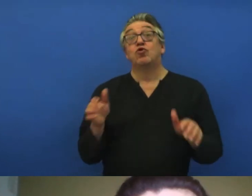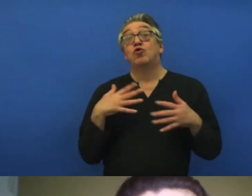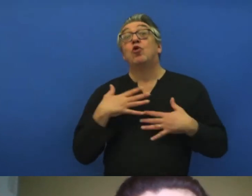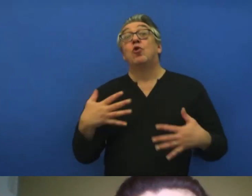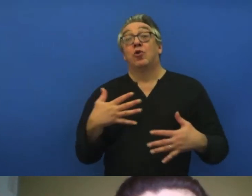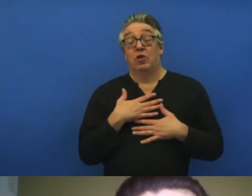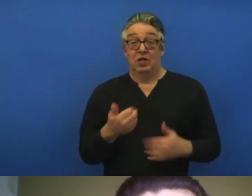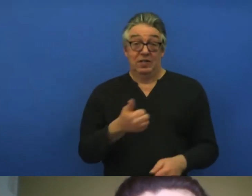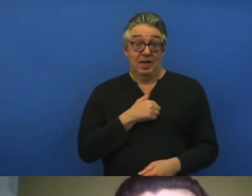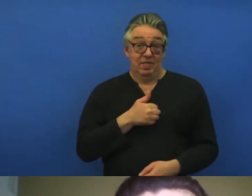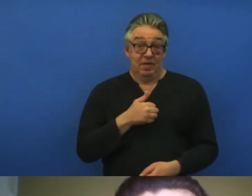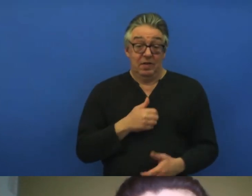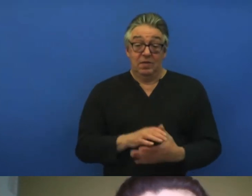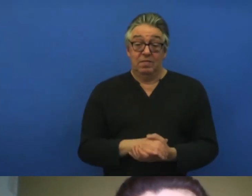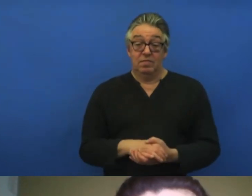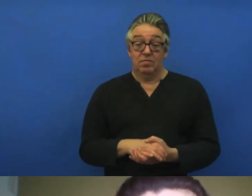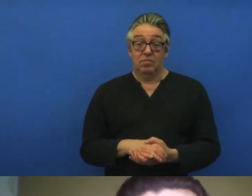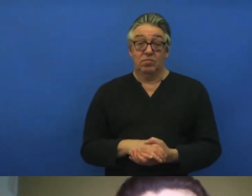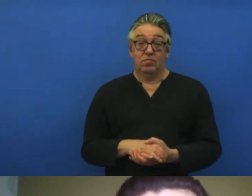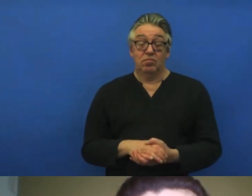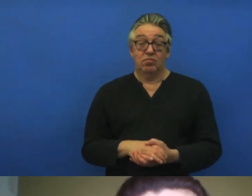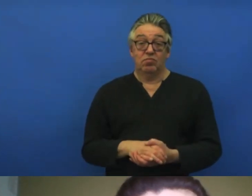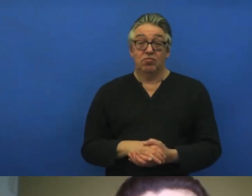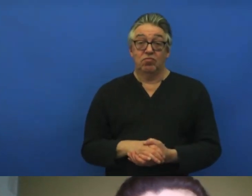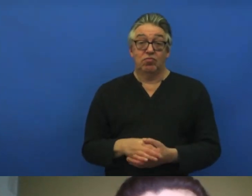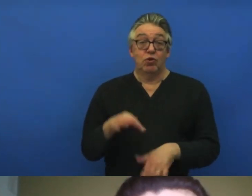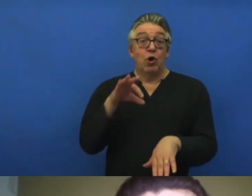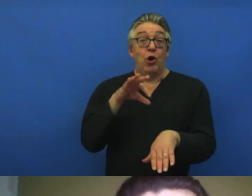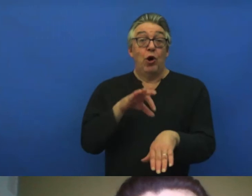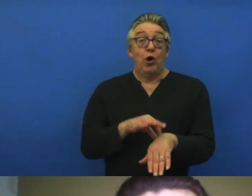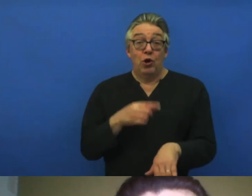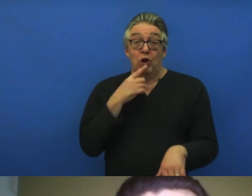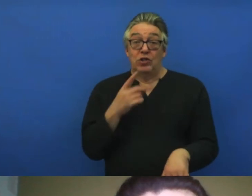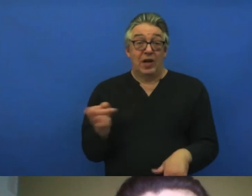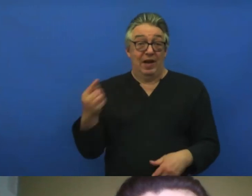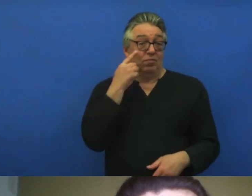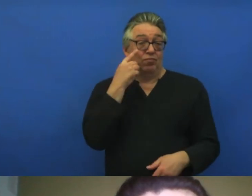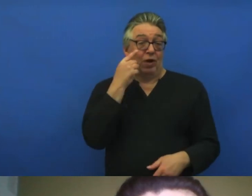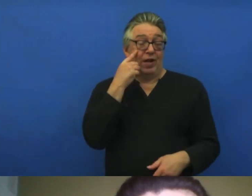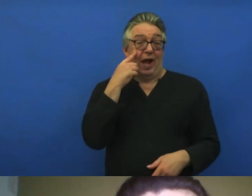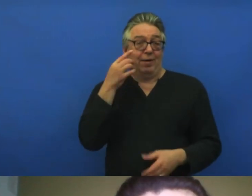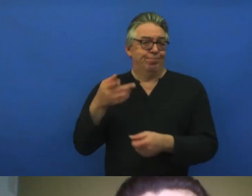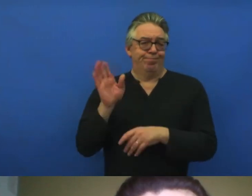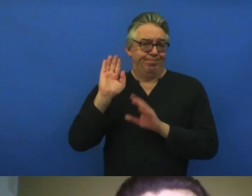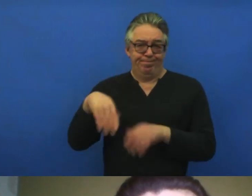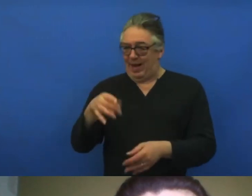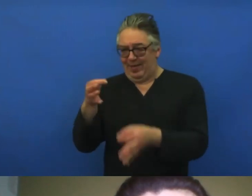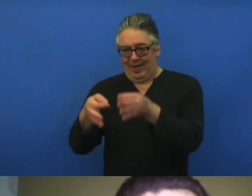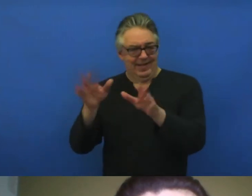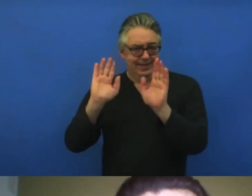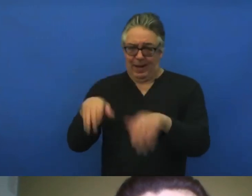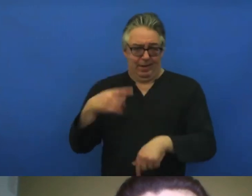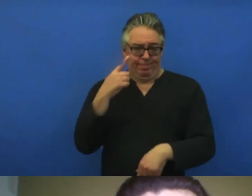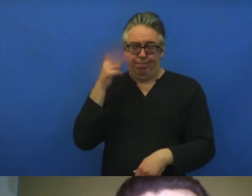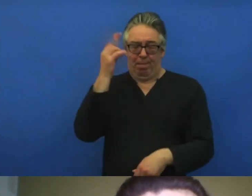it wasn't even necessary for the physician to check my right eye because I wouldn't be able to see anything in it. But even in my left eye,